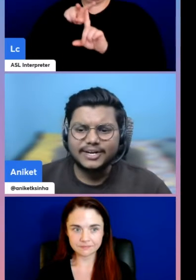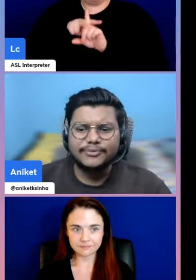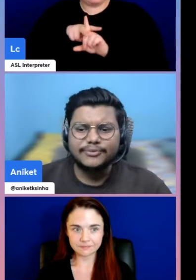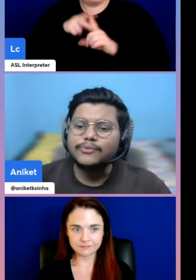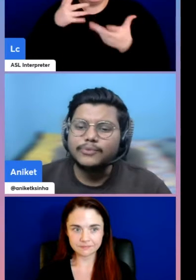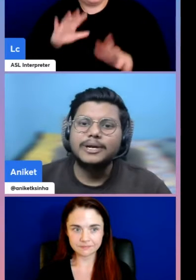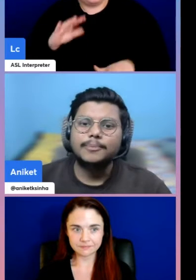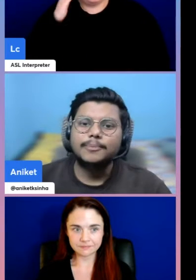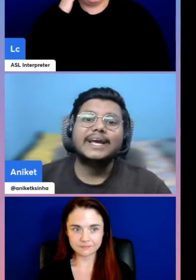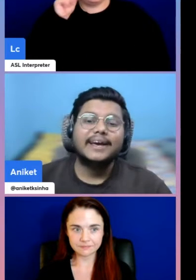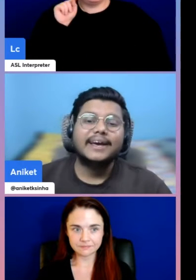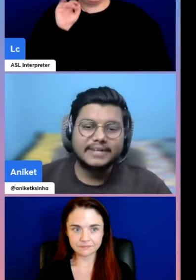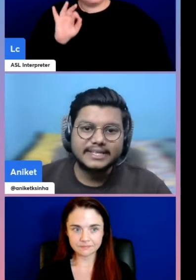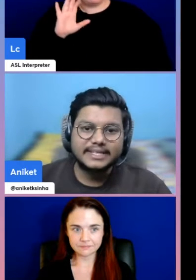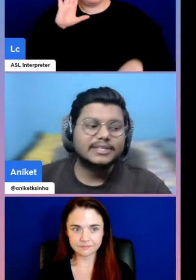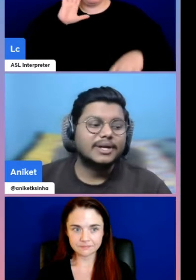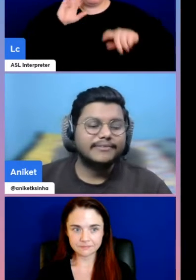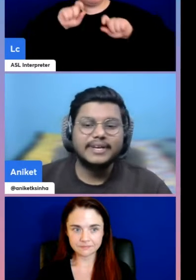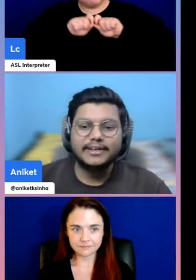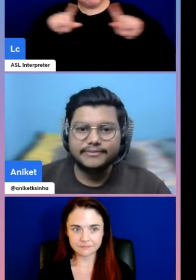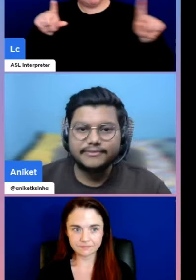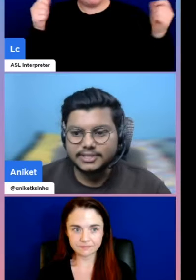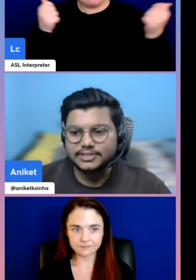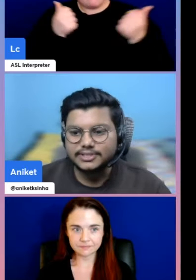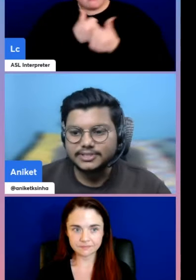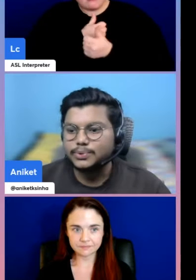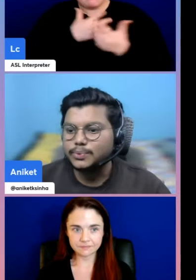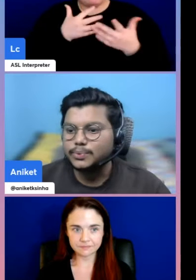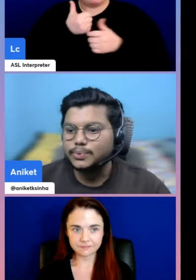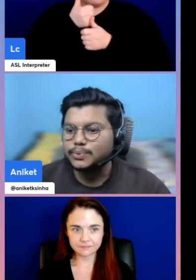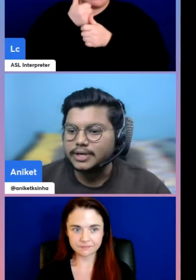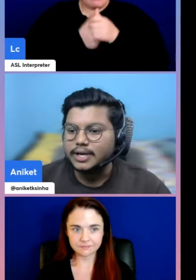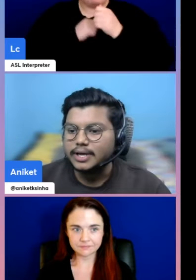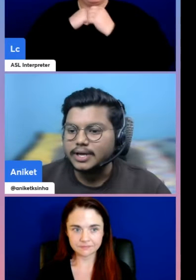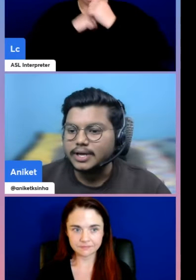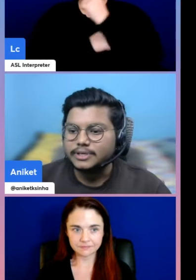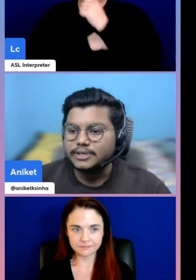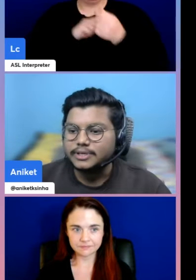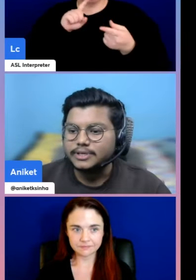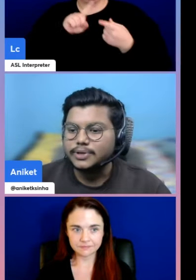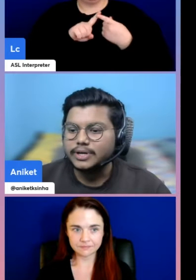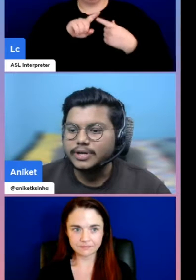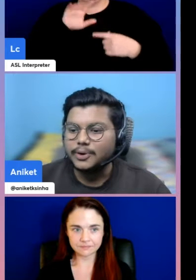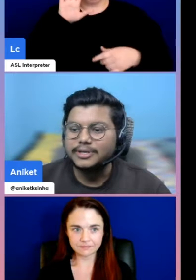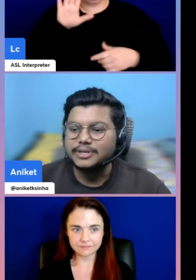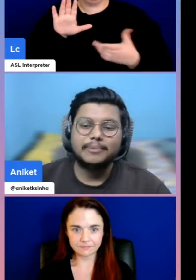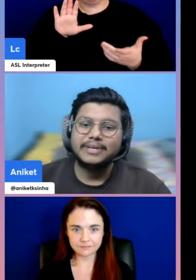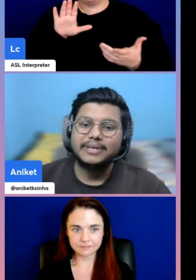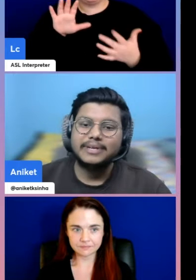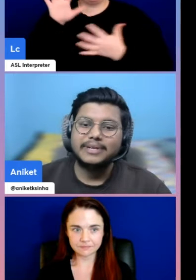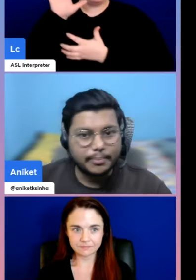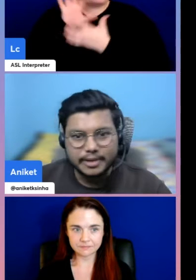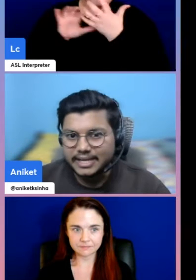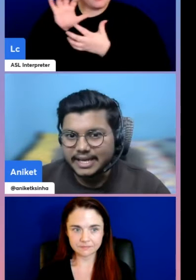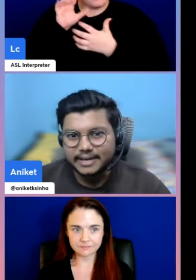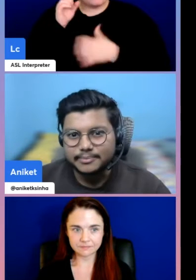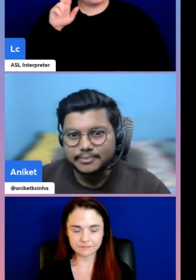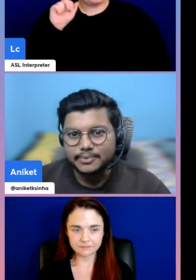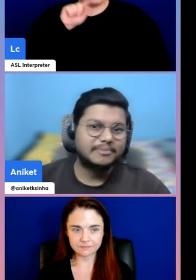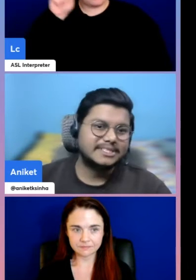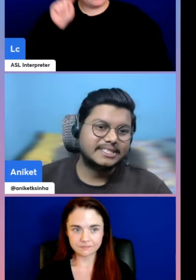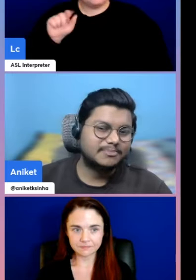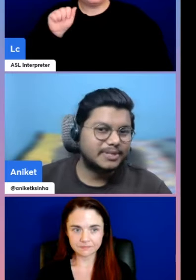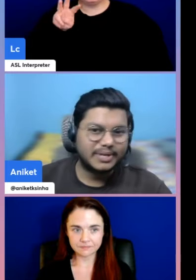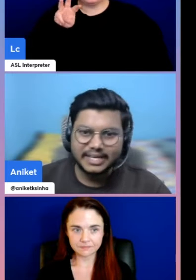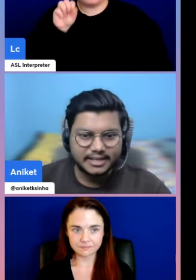that Terraform would be deploying everything, every infrastructure to your portal or to your cloud, maybe Azure, maybe AWS,